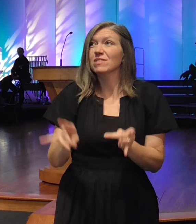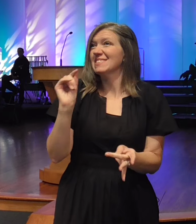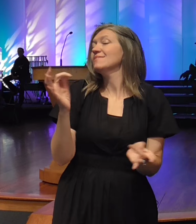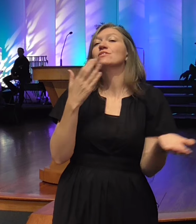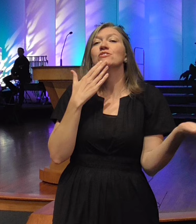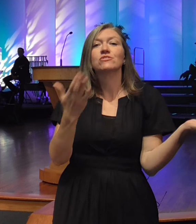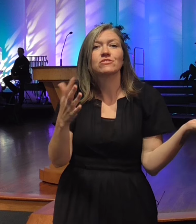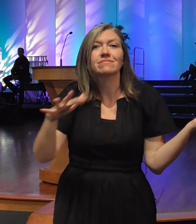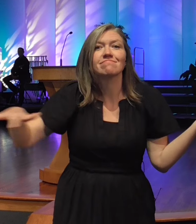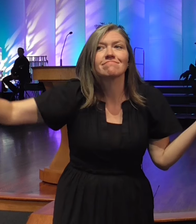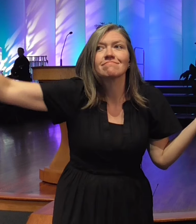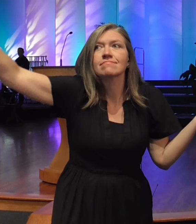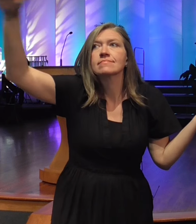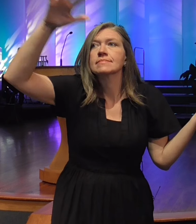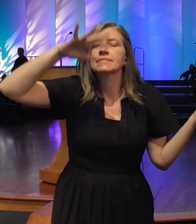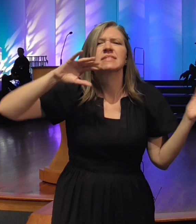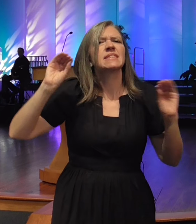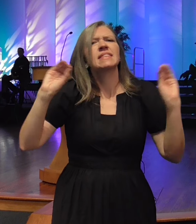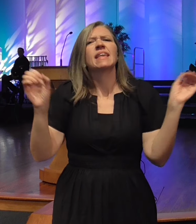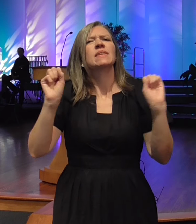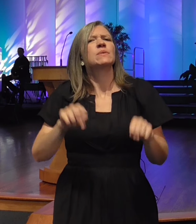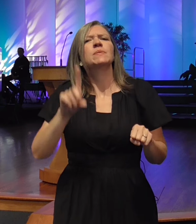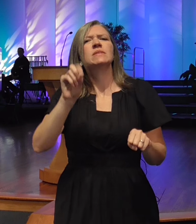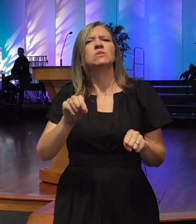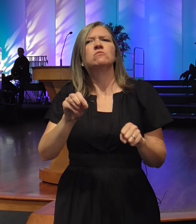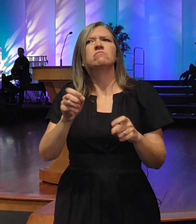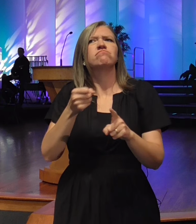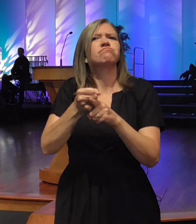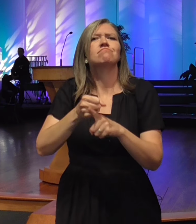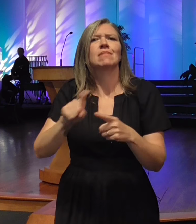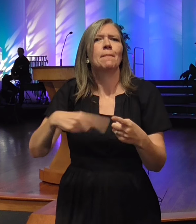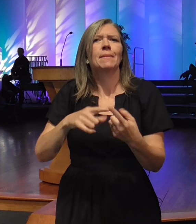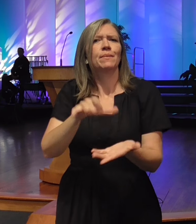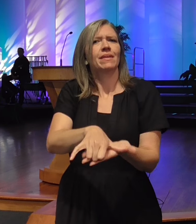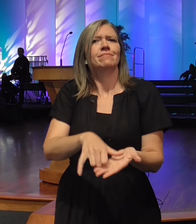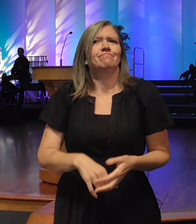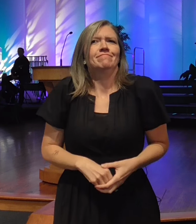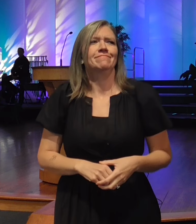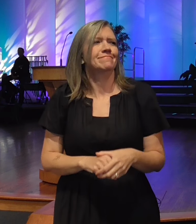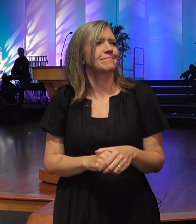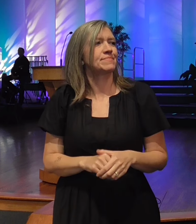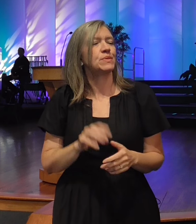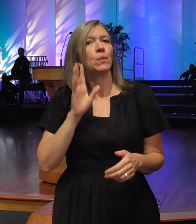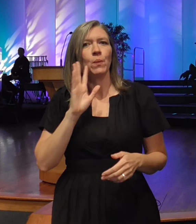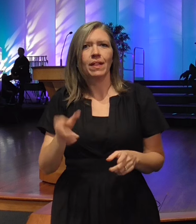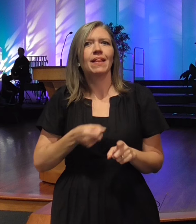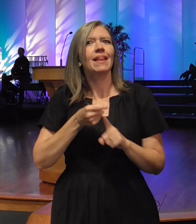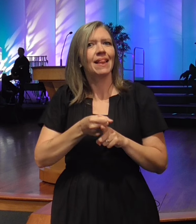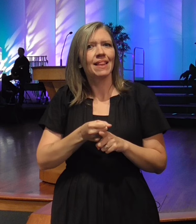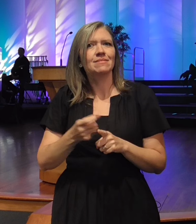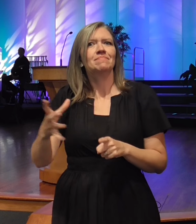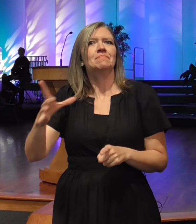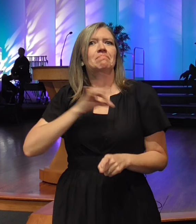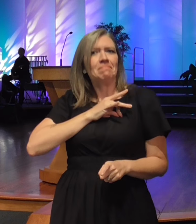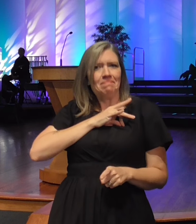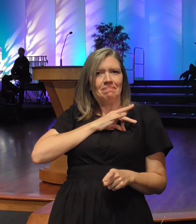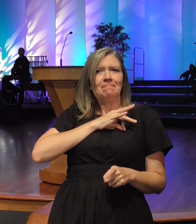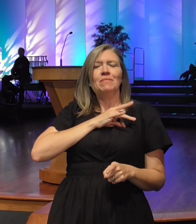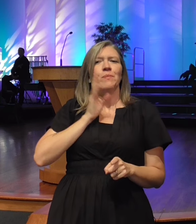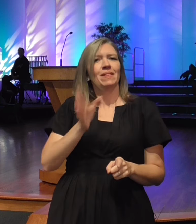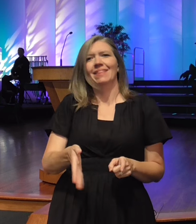in a presence of love in the universe, presence for good in the universe, and that there's nothing you can do about